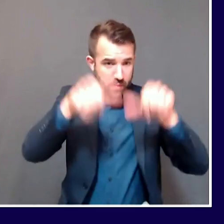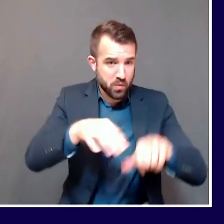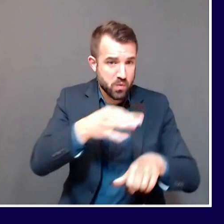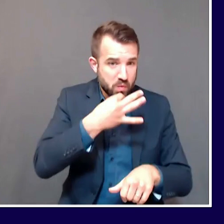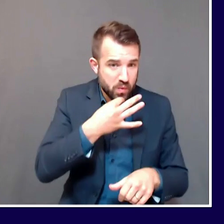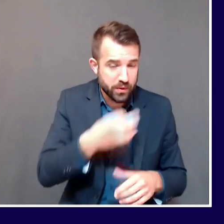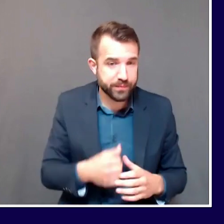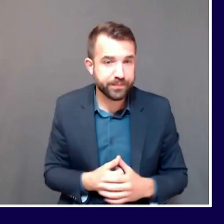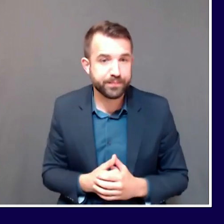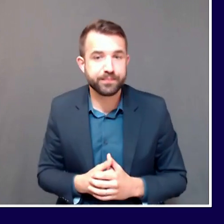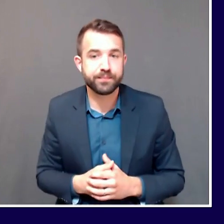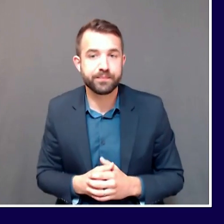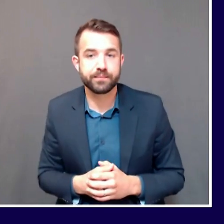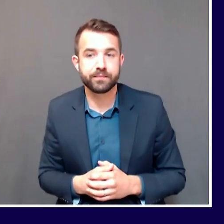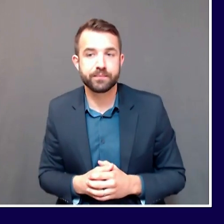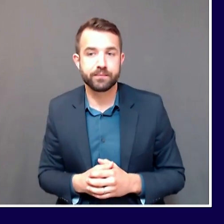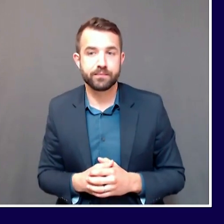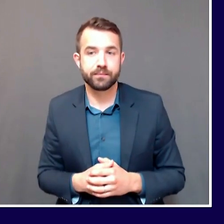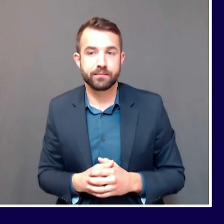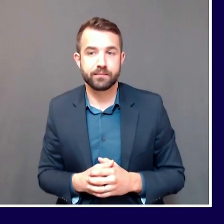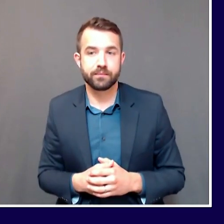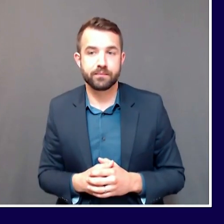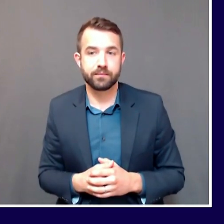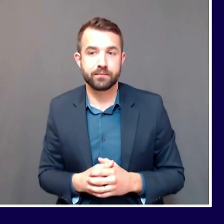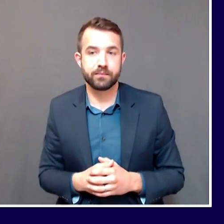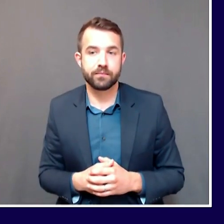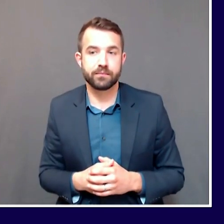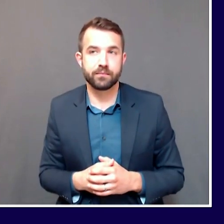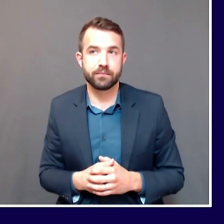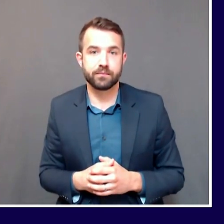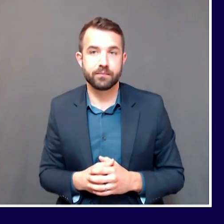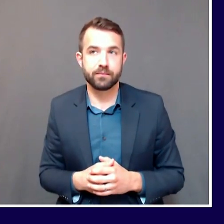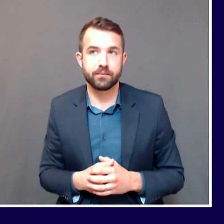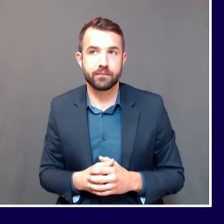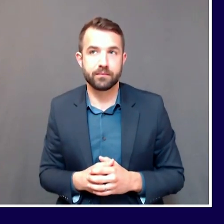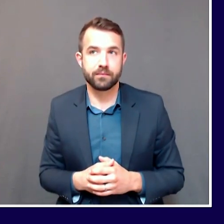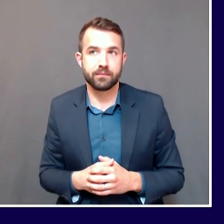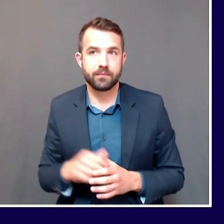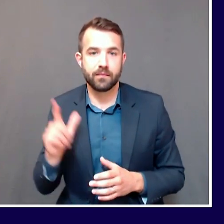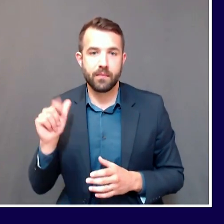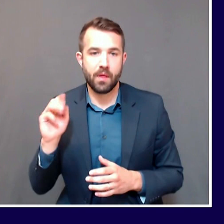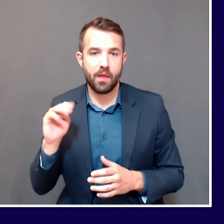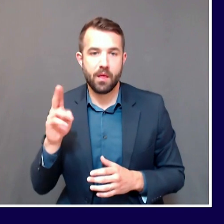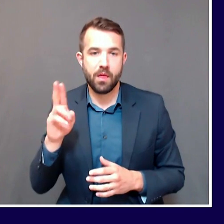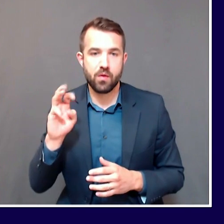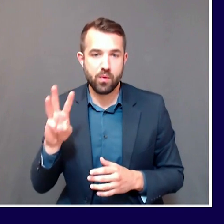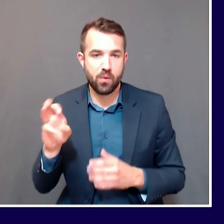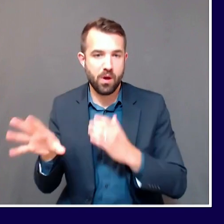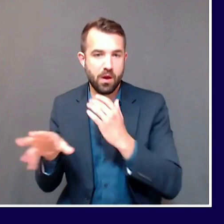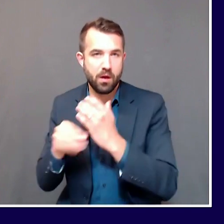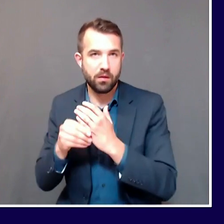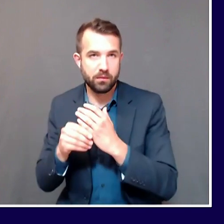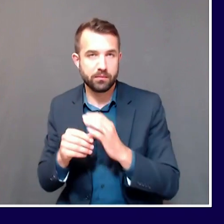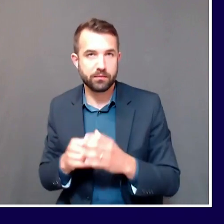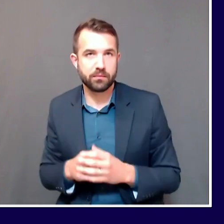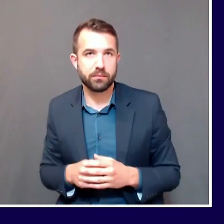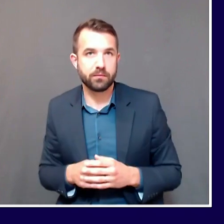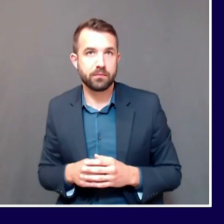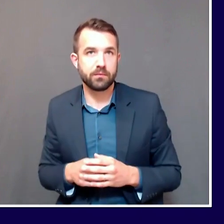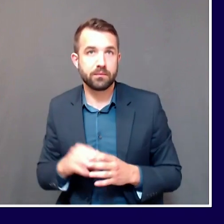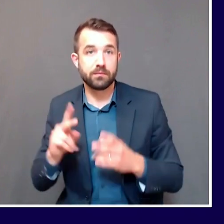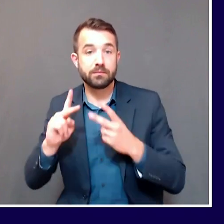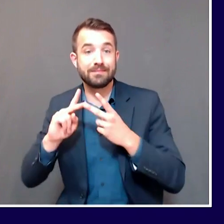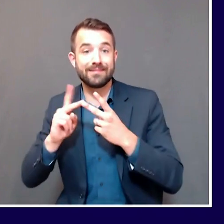you. And to your second part of your question, what are we doing? We find the